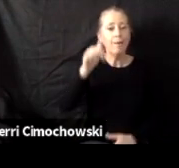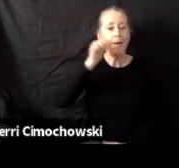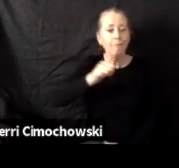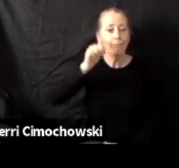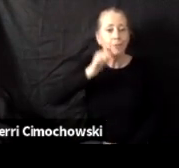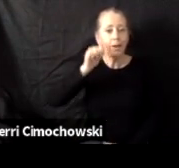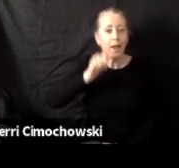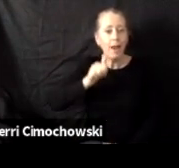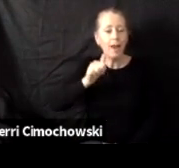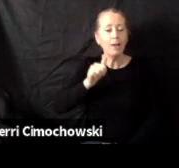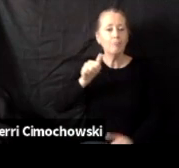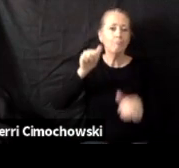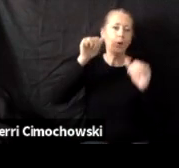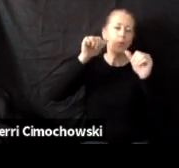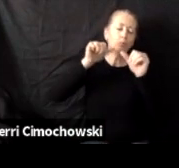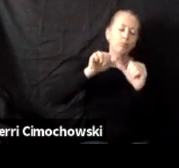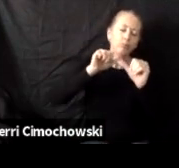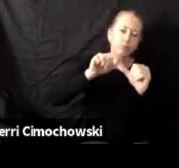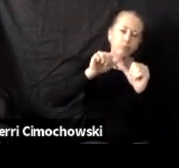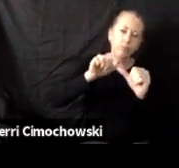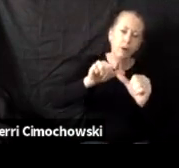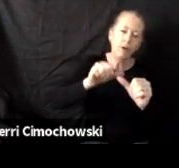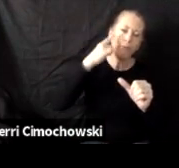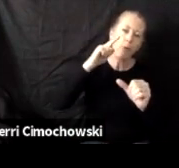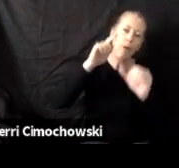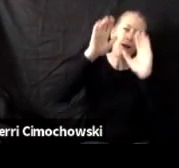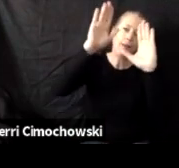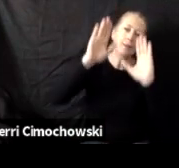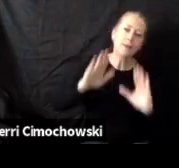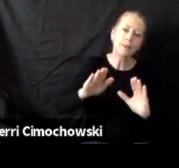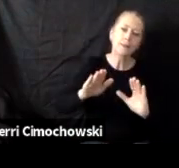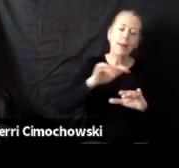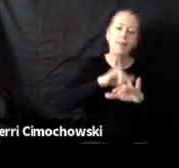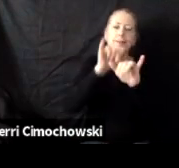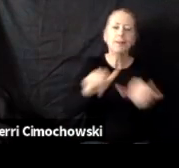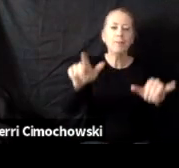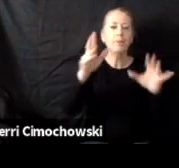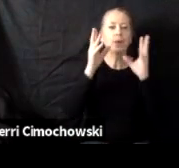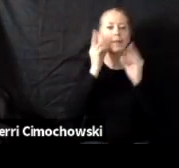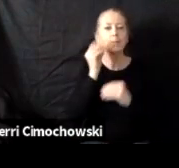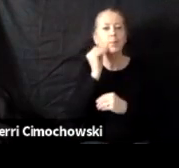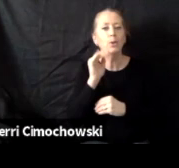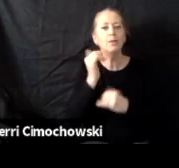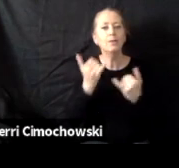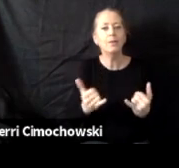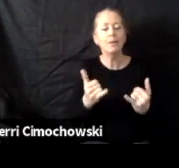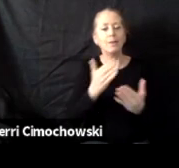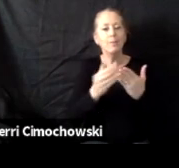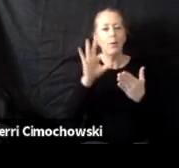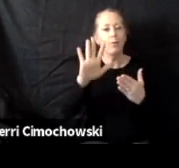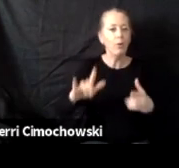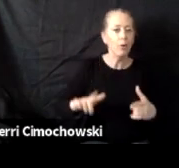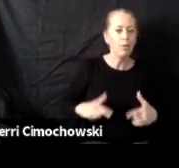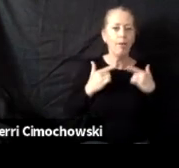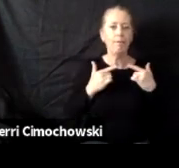excellence in their learning journey. And so when we think about 196 Online, this is just another extension of